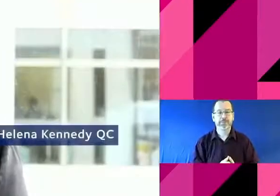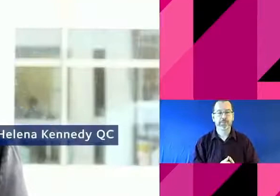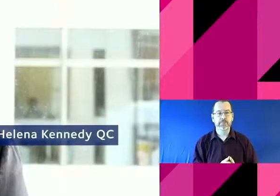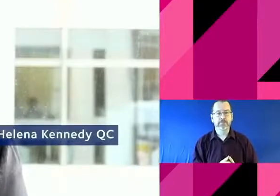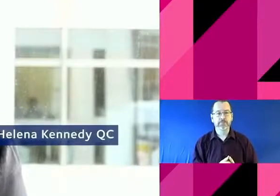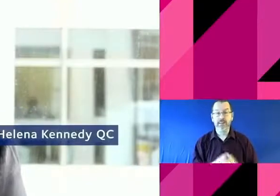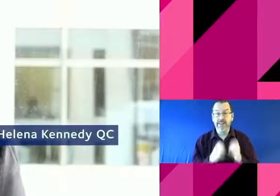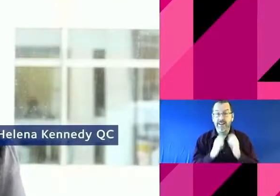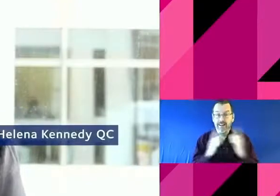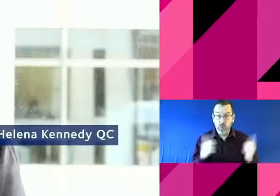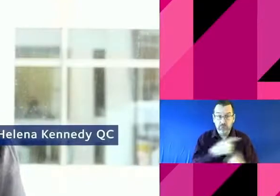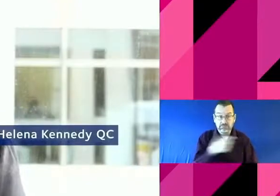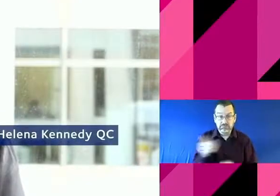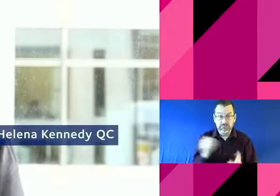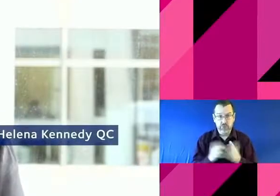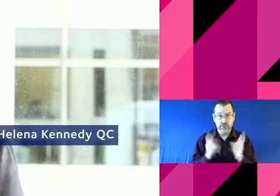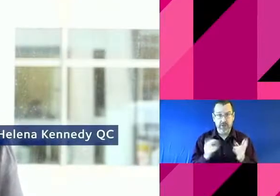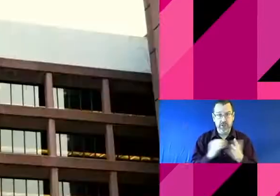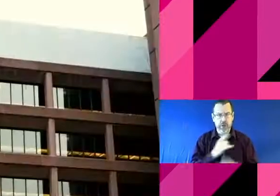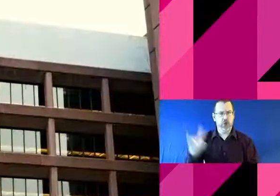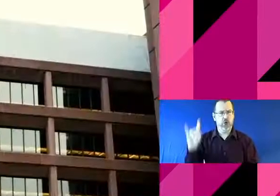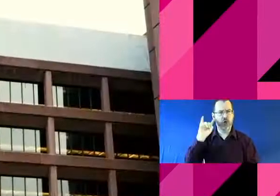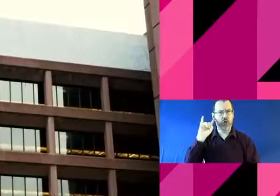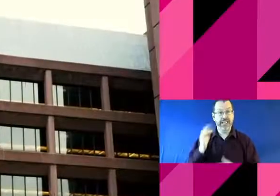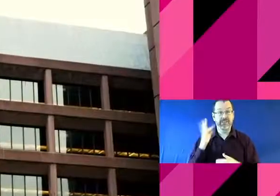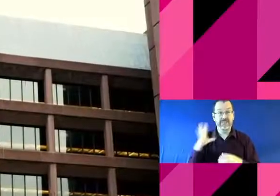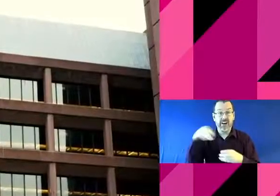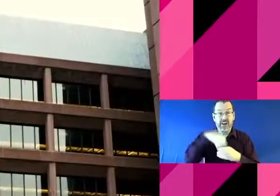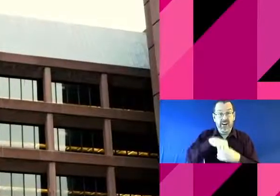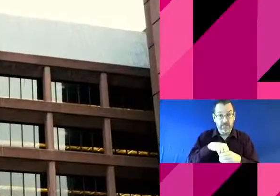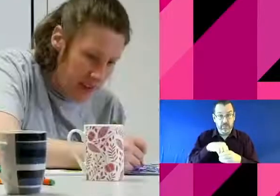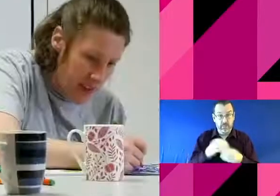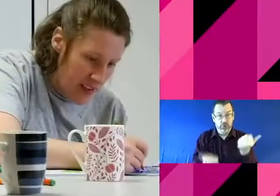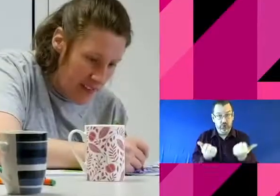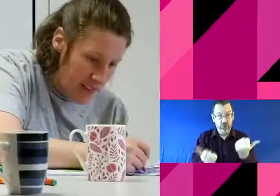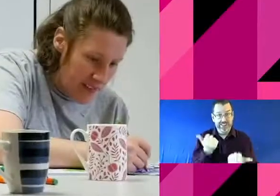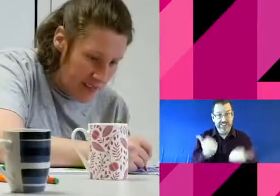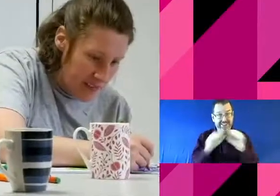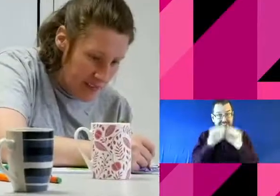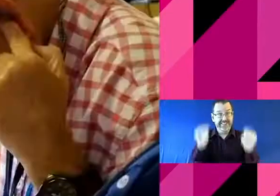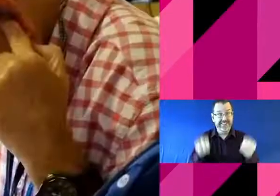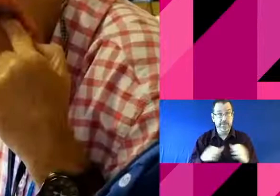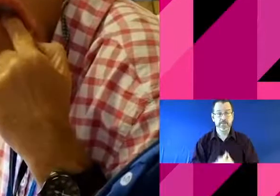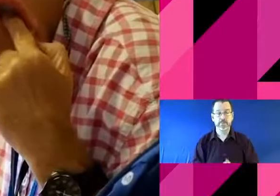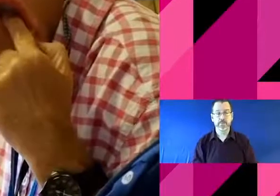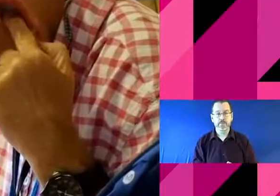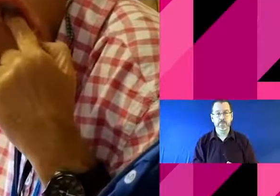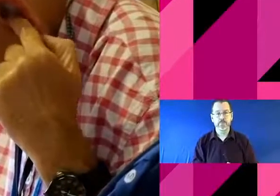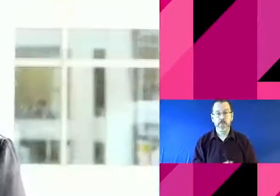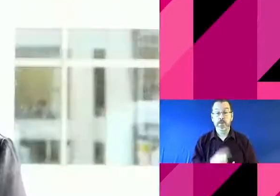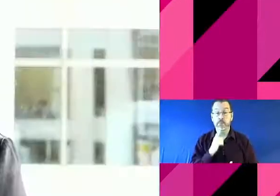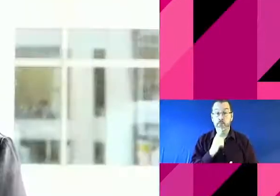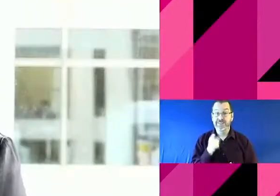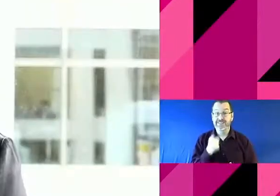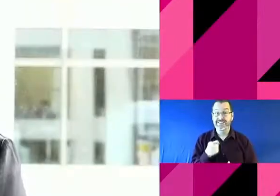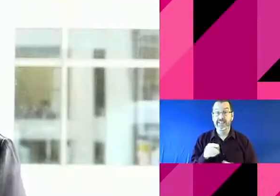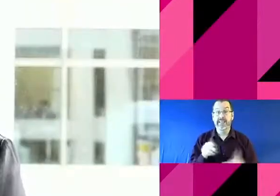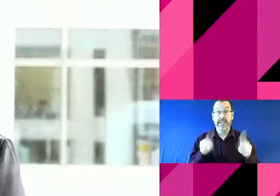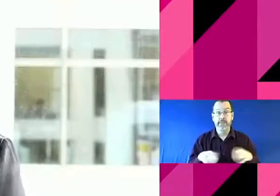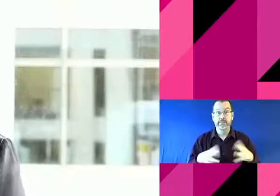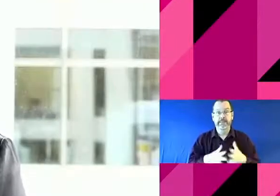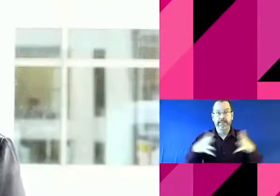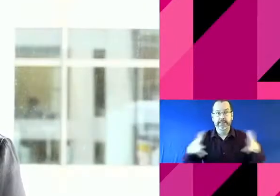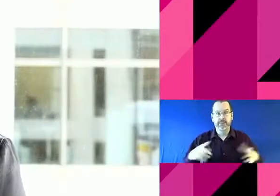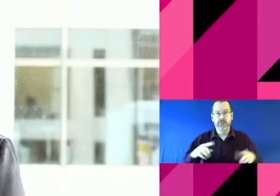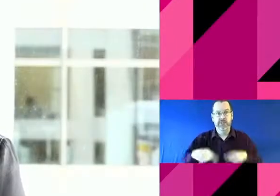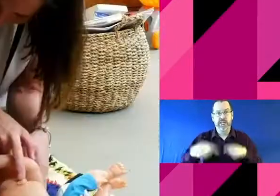Everyone has the right to be heard when they find themselves involved with the justice system. But that can be a real challenge for people who